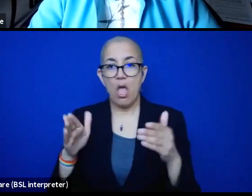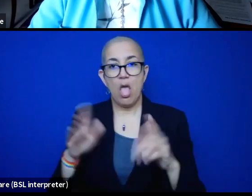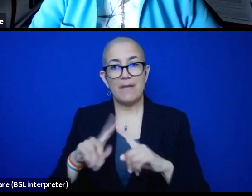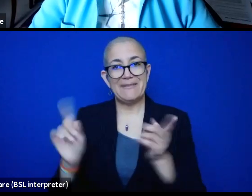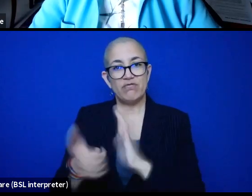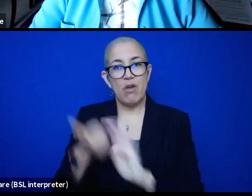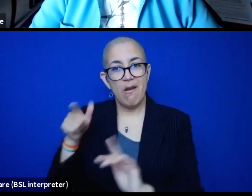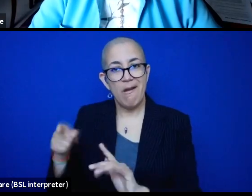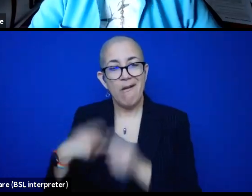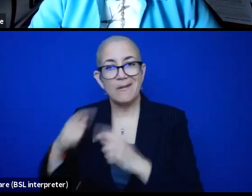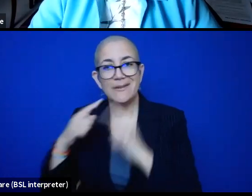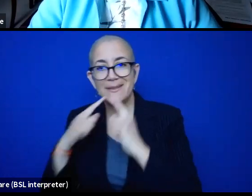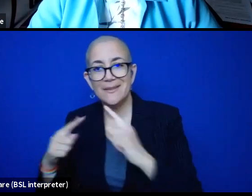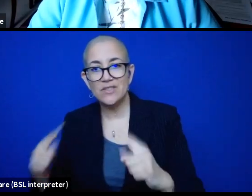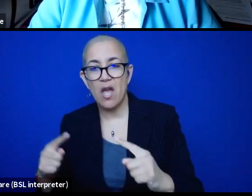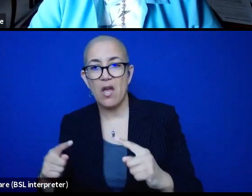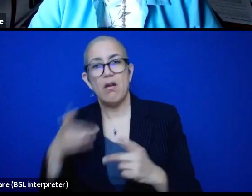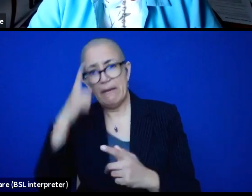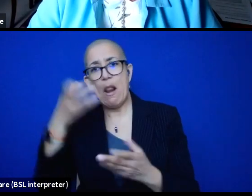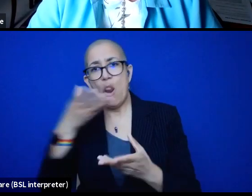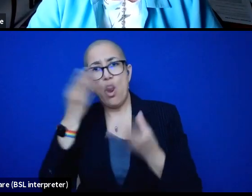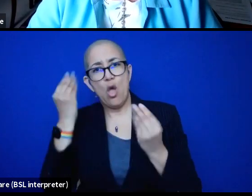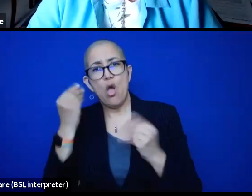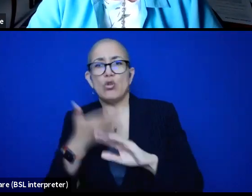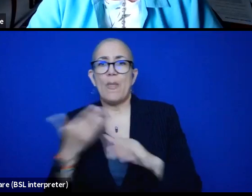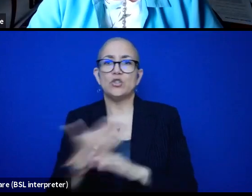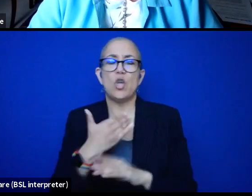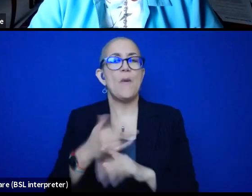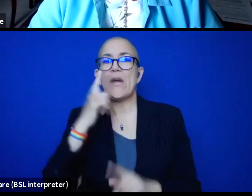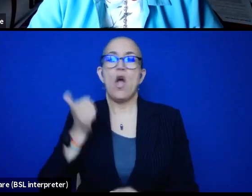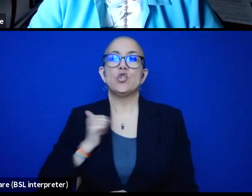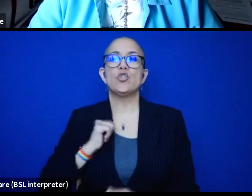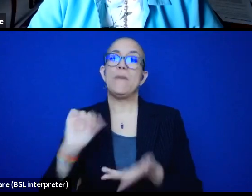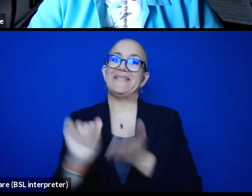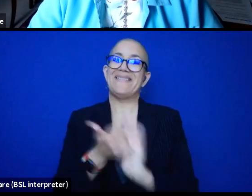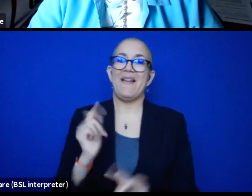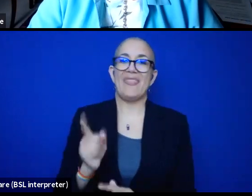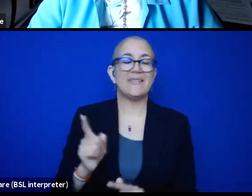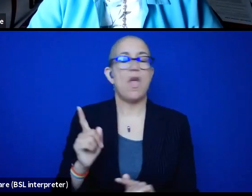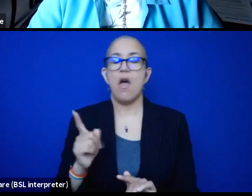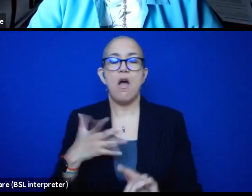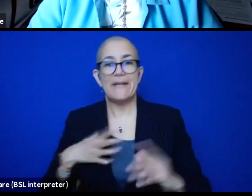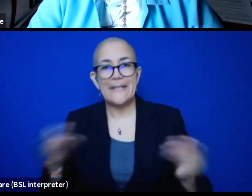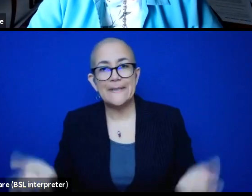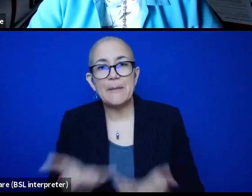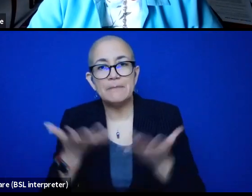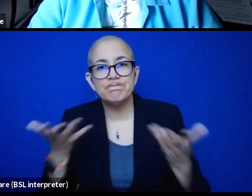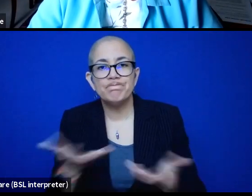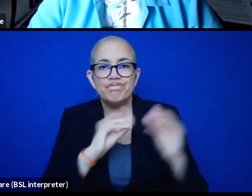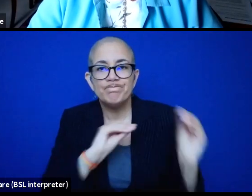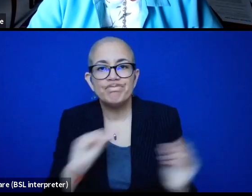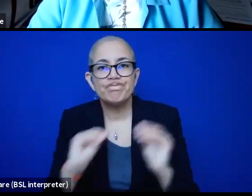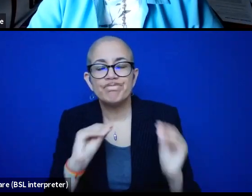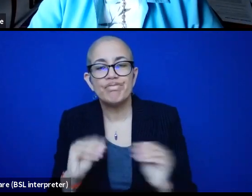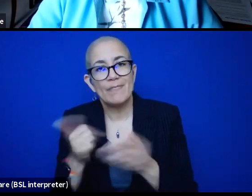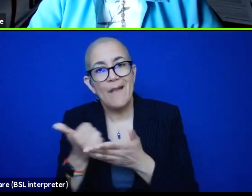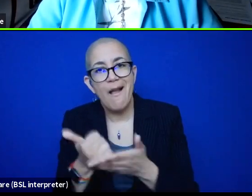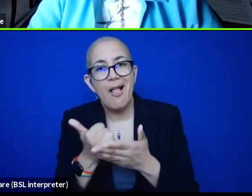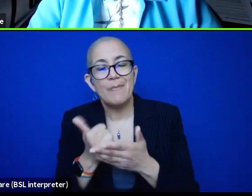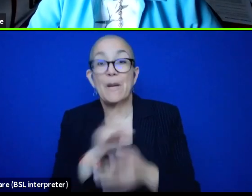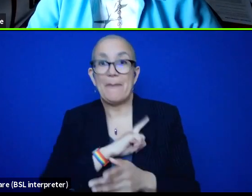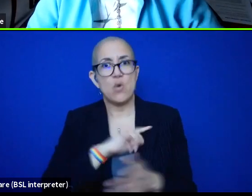But we cannot assume that it just happens or it's just a talent. It's something that needs to be nurtured, learned, because it's really difficult.